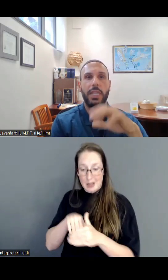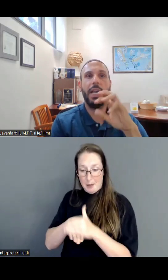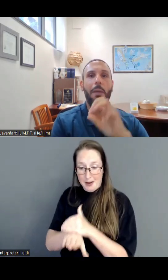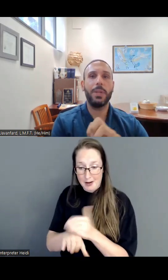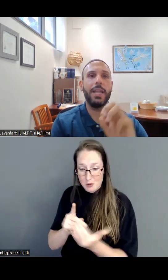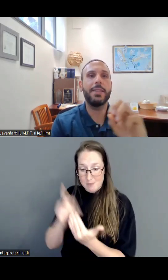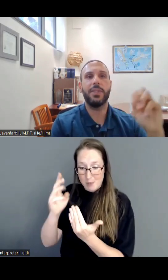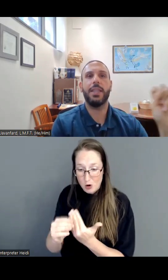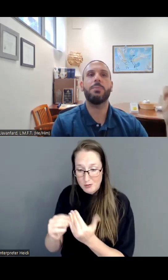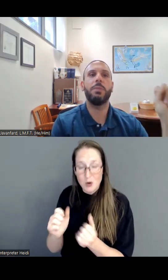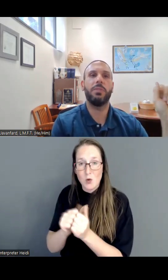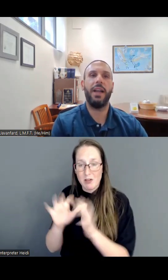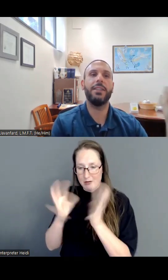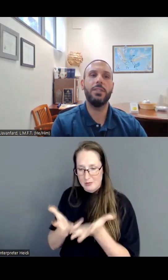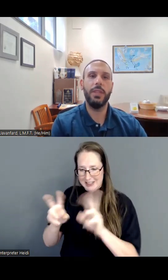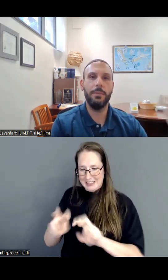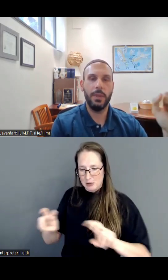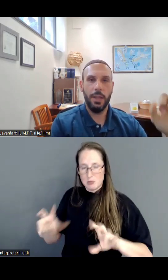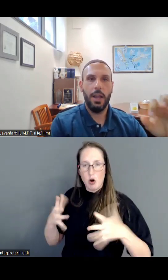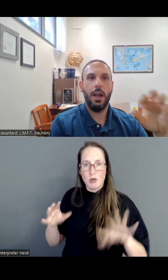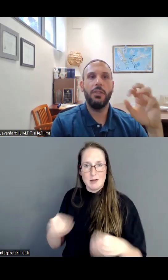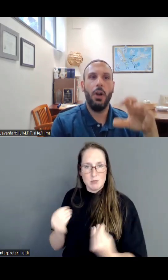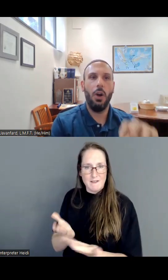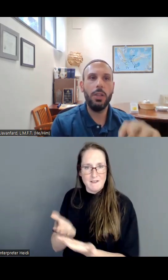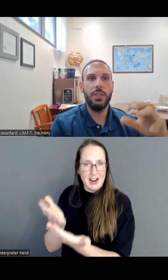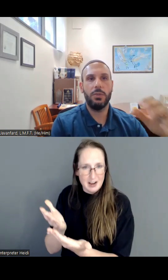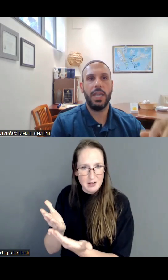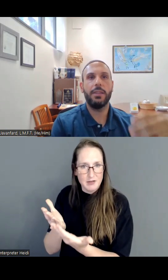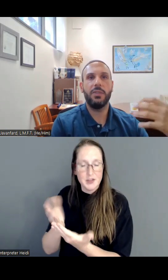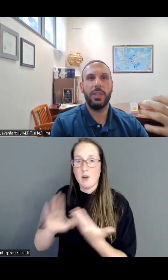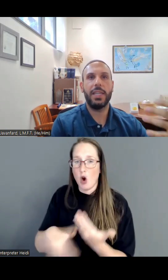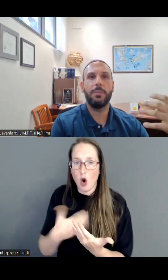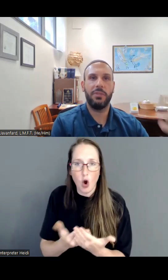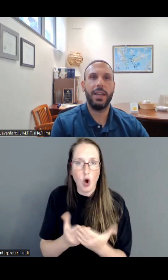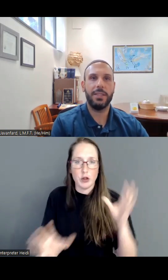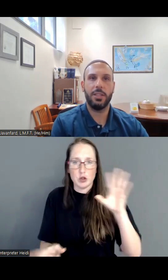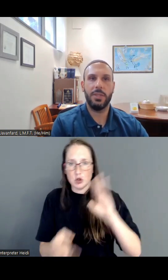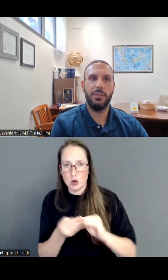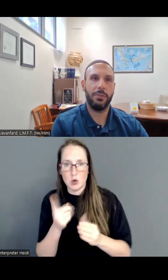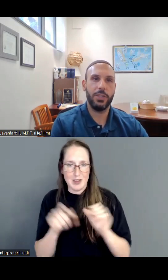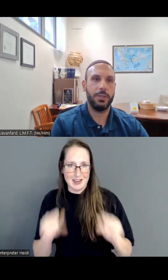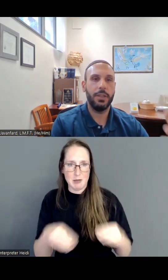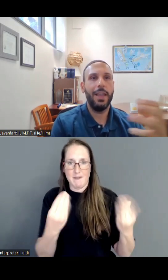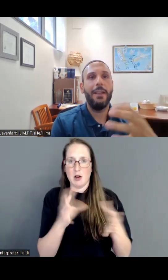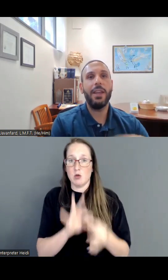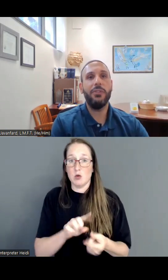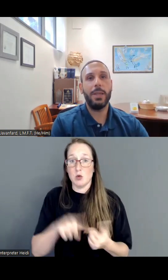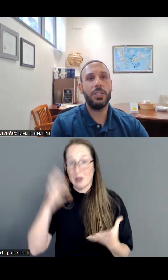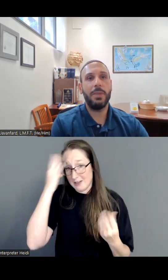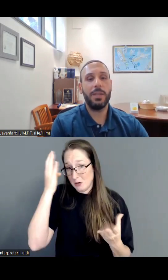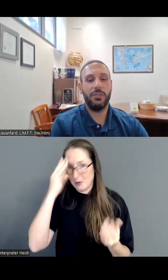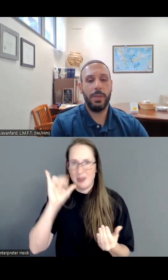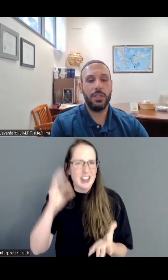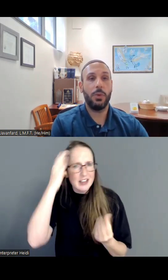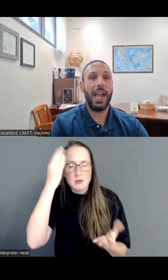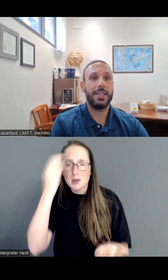program with a comprehensive assessment provided to them of all of the totality of what they can provide us in terms of information. That information